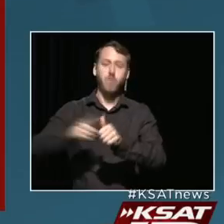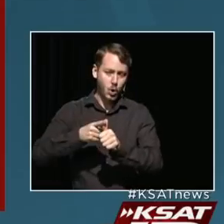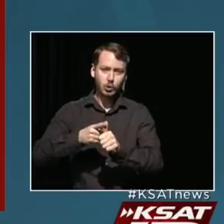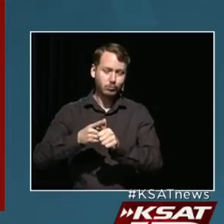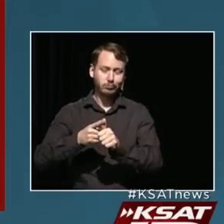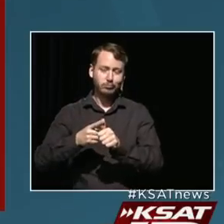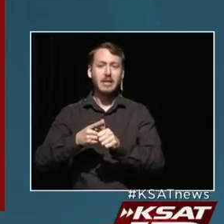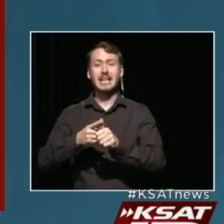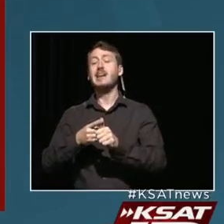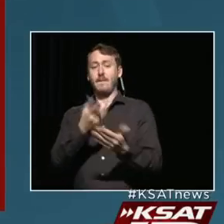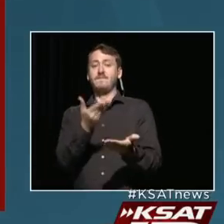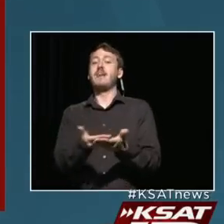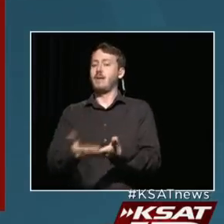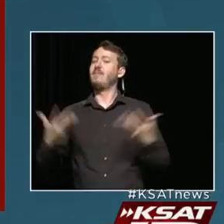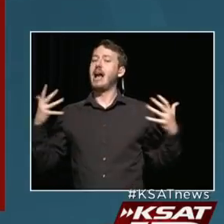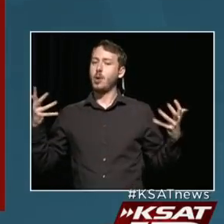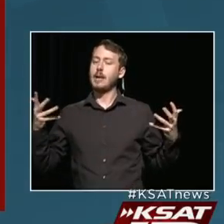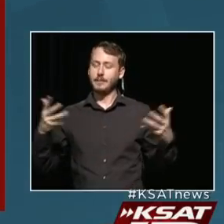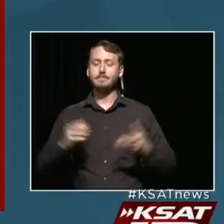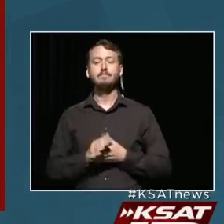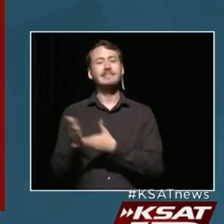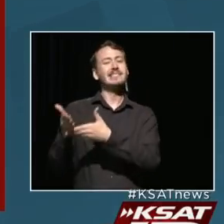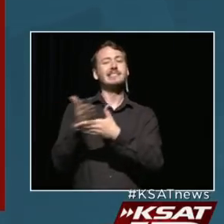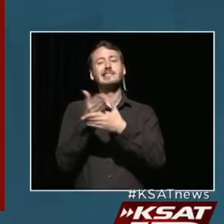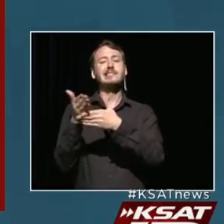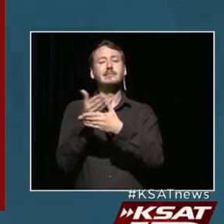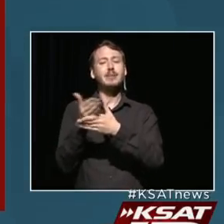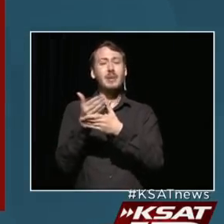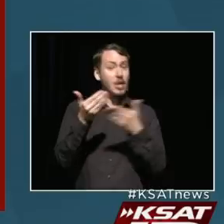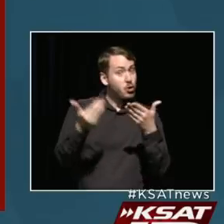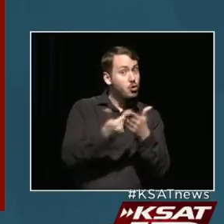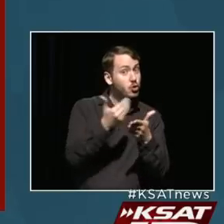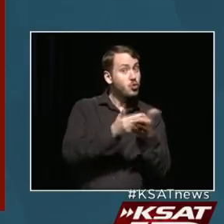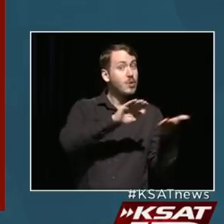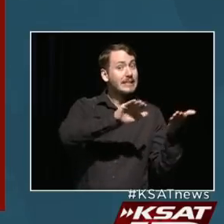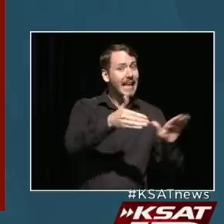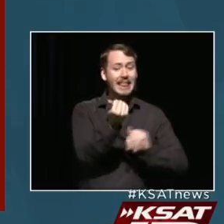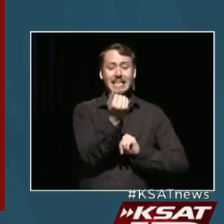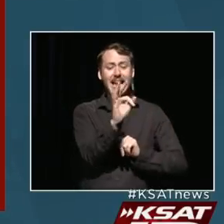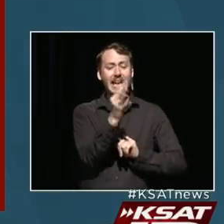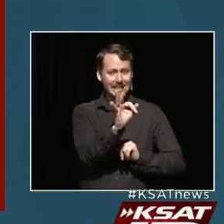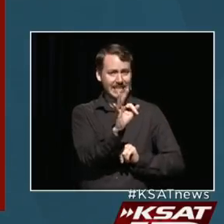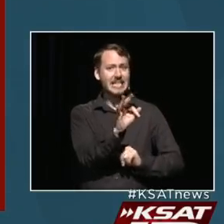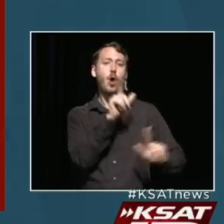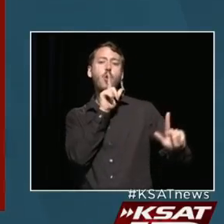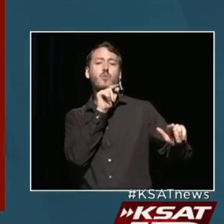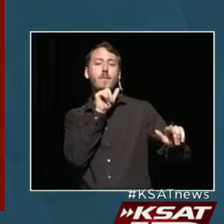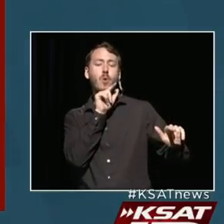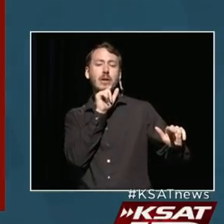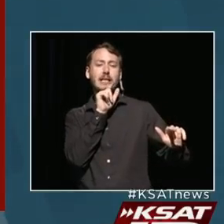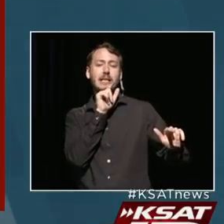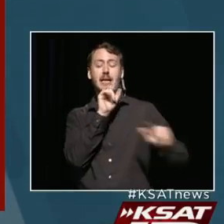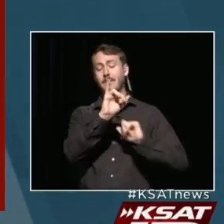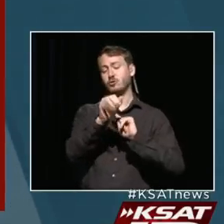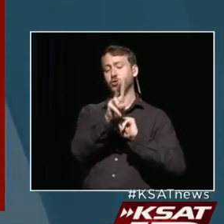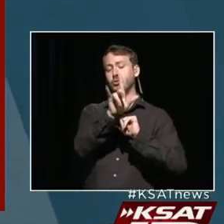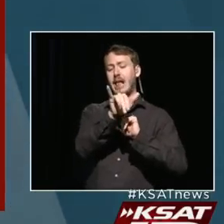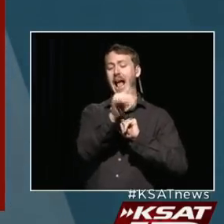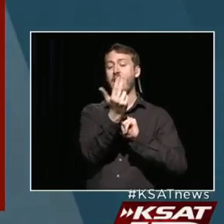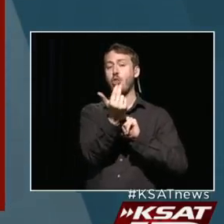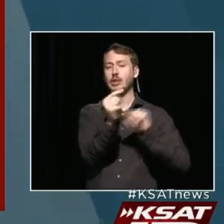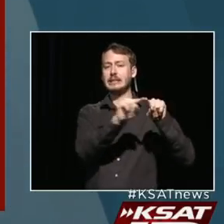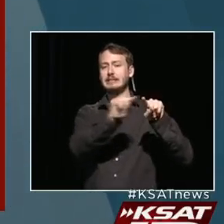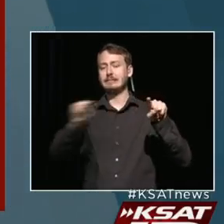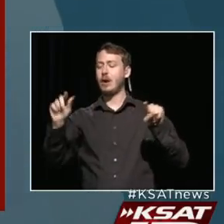deaths in our community. These occurred between the new deaths, the 19 reported tonight, occurred between July 13th